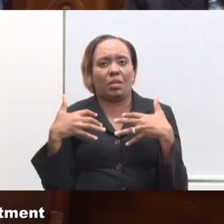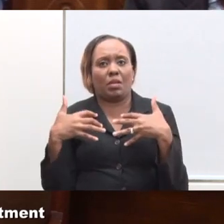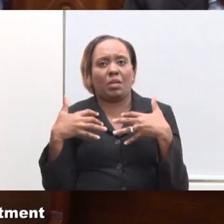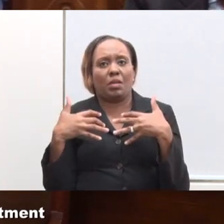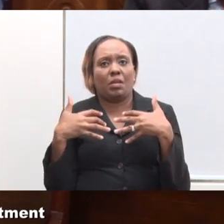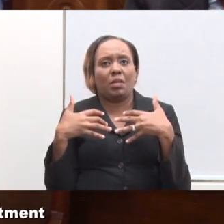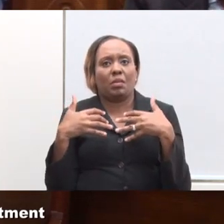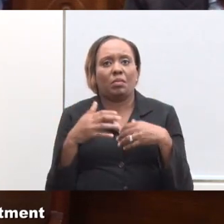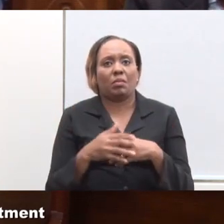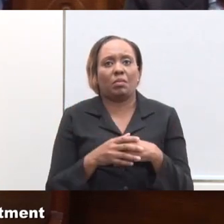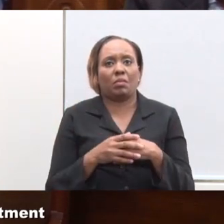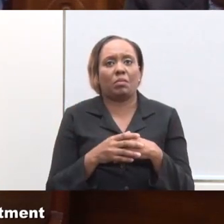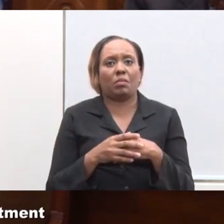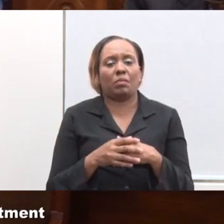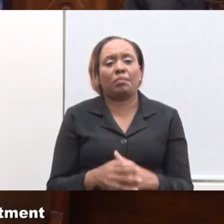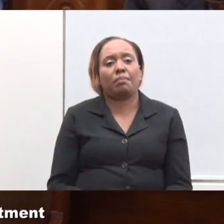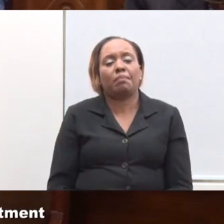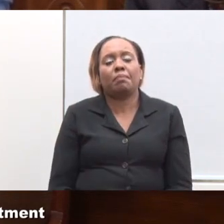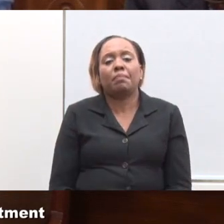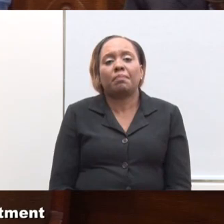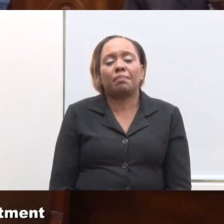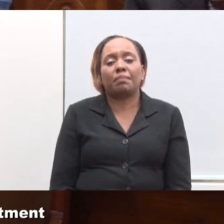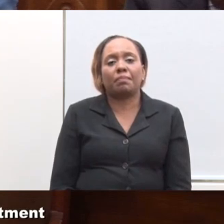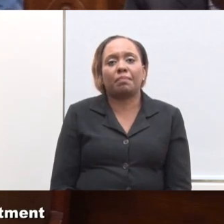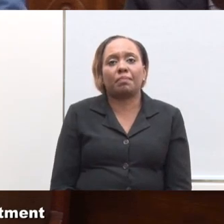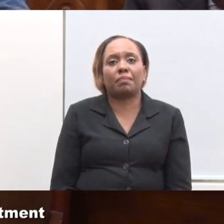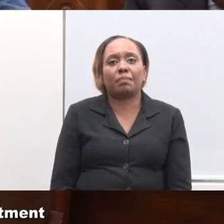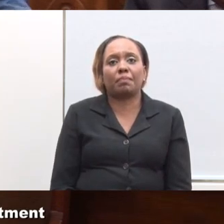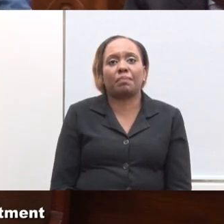fears. Mr. Speaker,